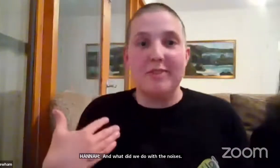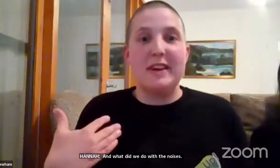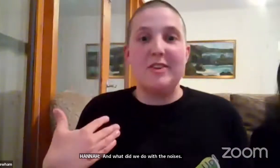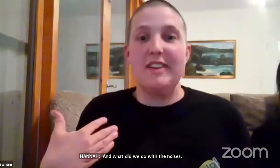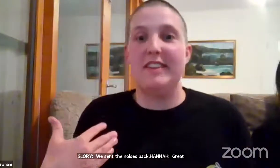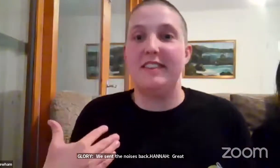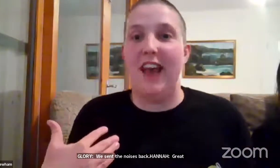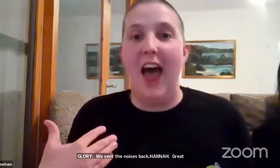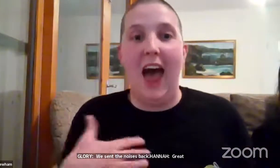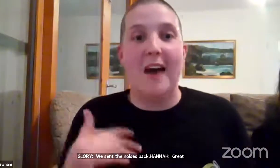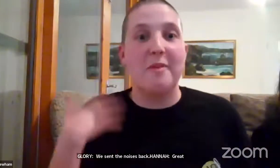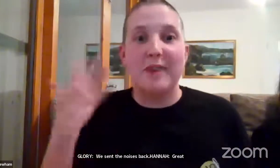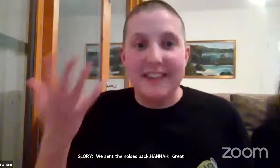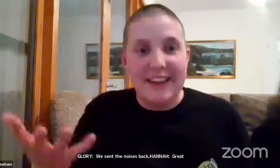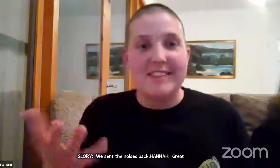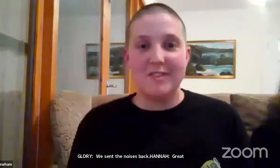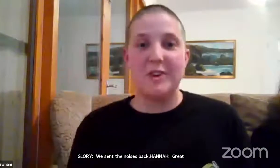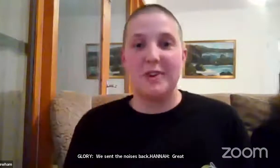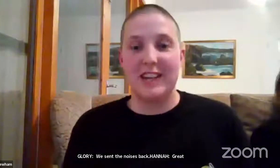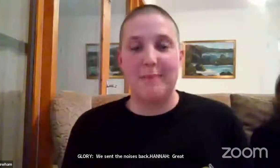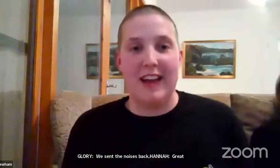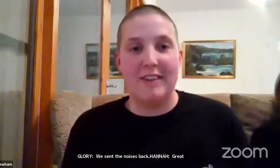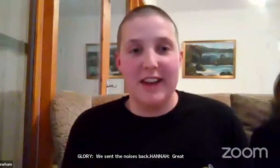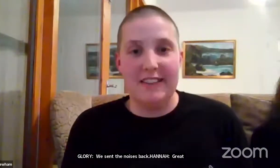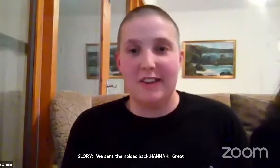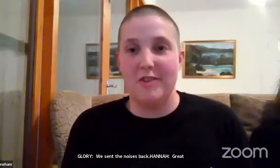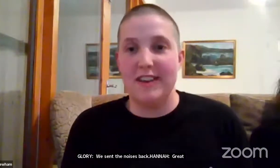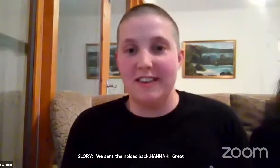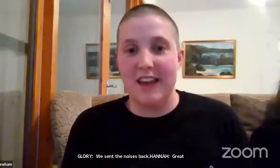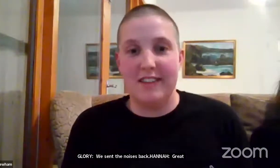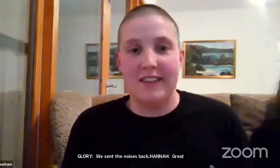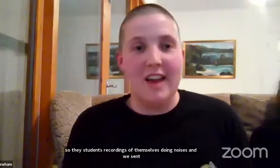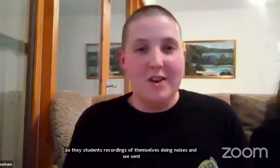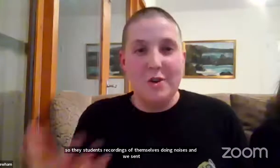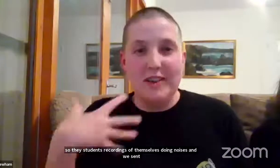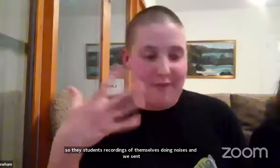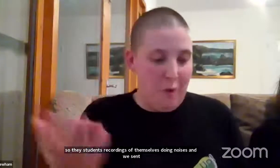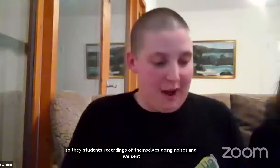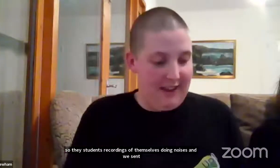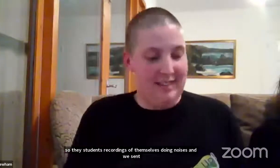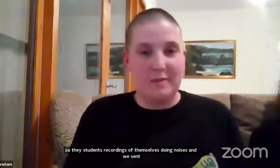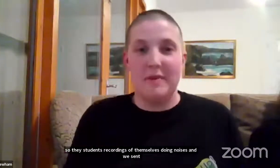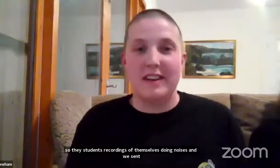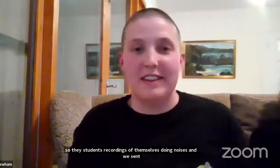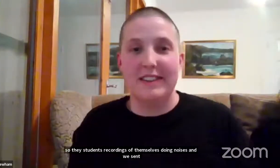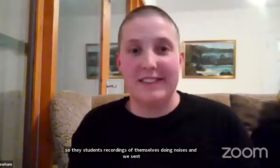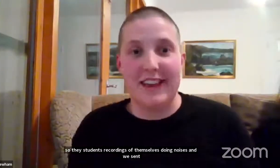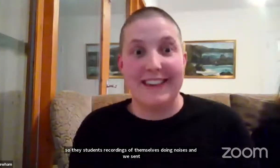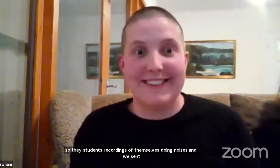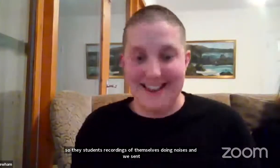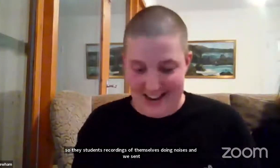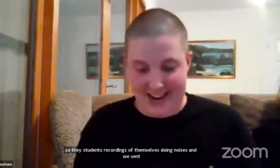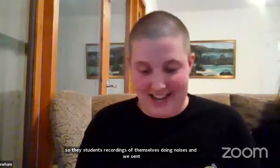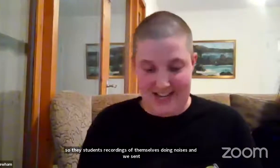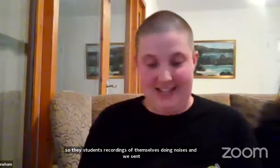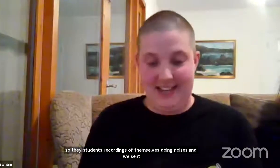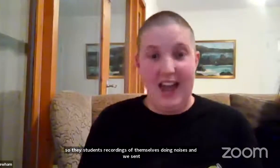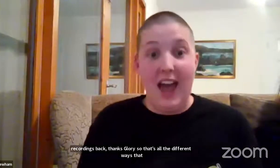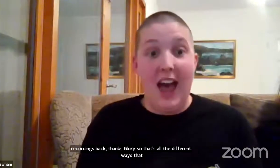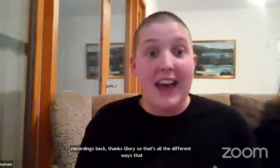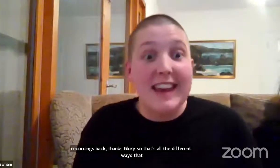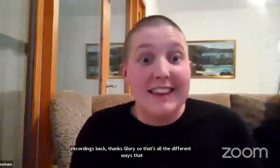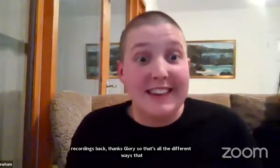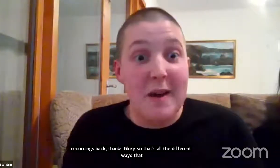of themselves doing noises, and we sent recordings back. Thanks, Glory. So that's all the different ways that we were exchanging